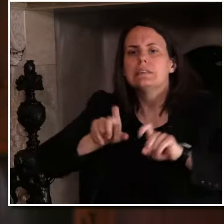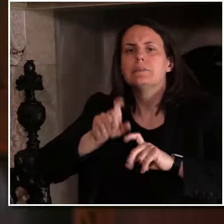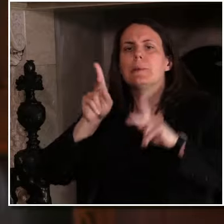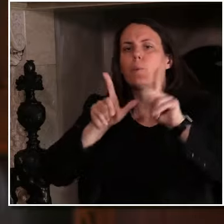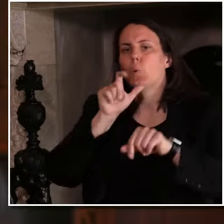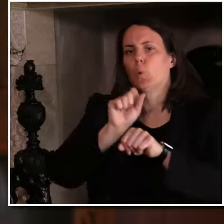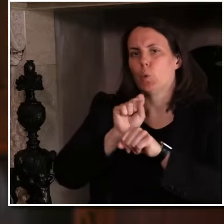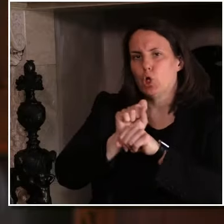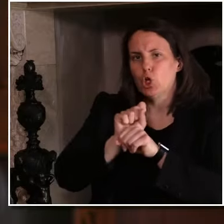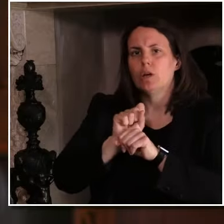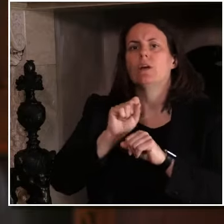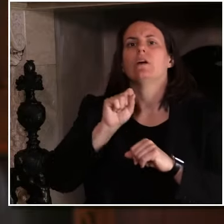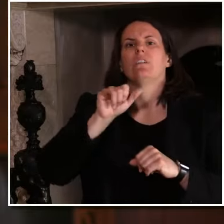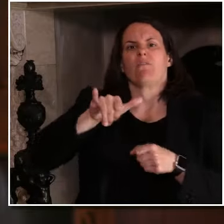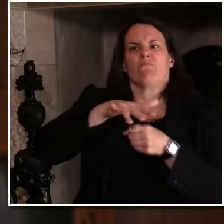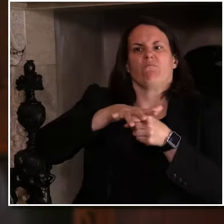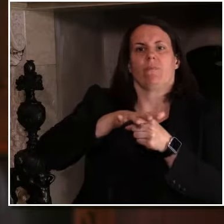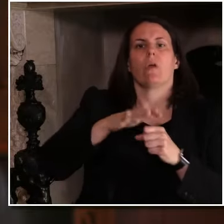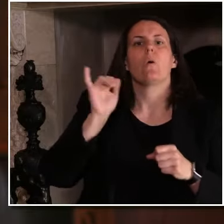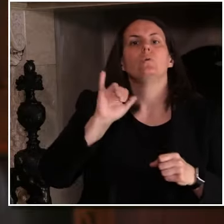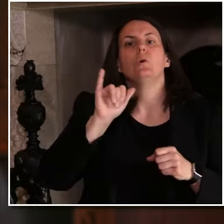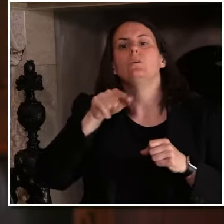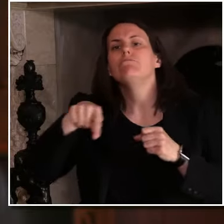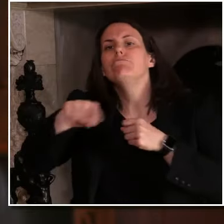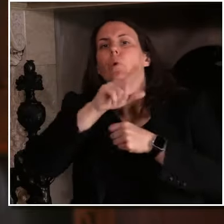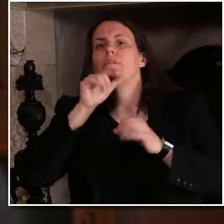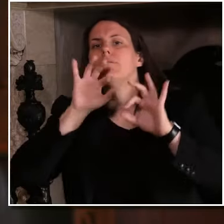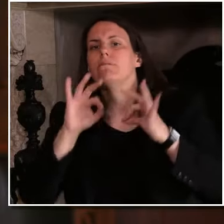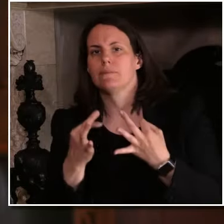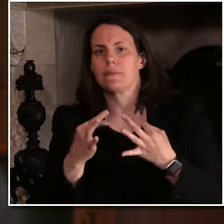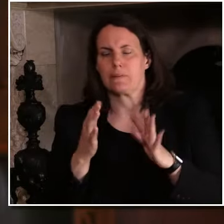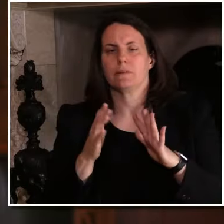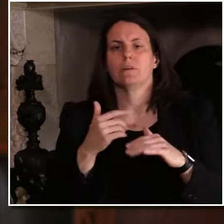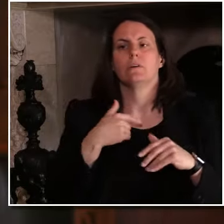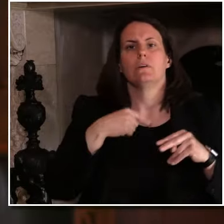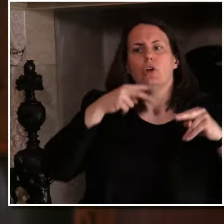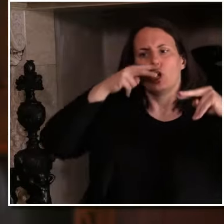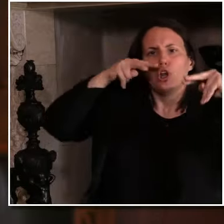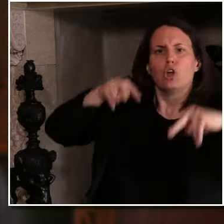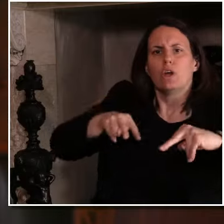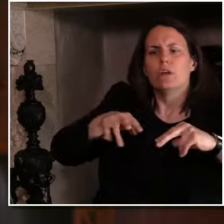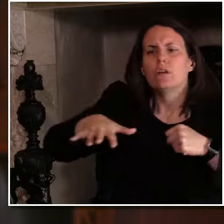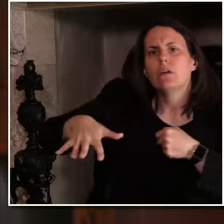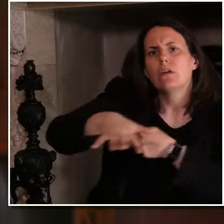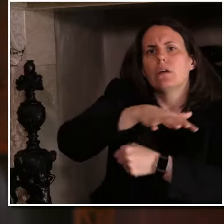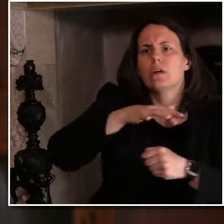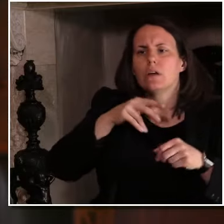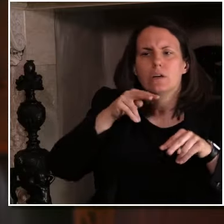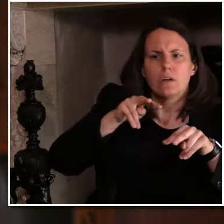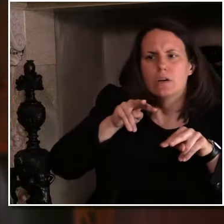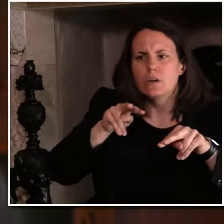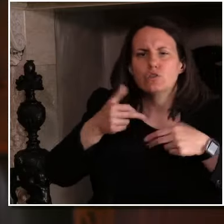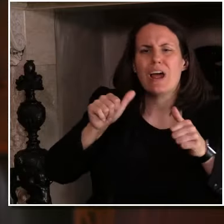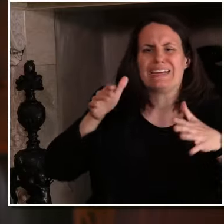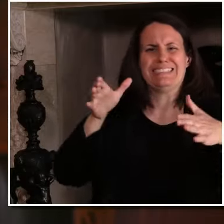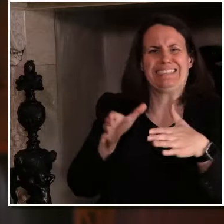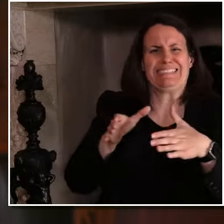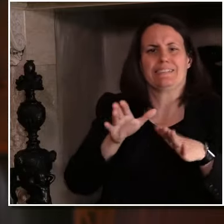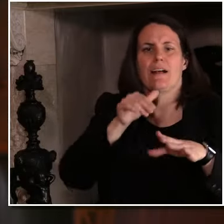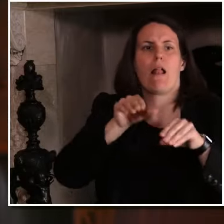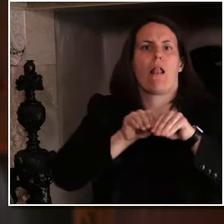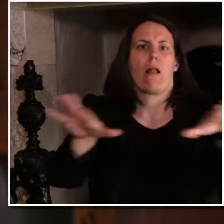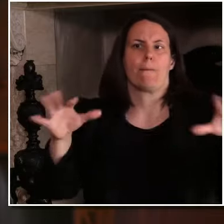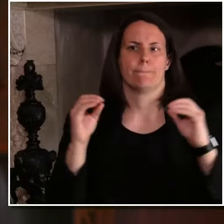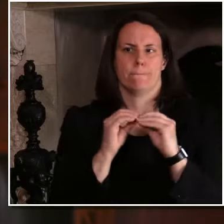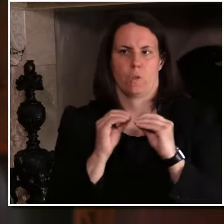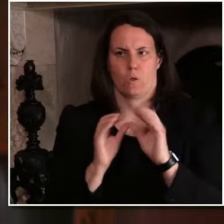try to get a sense of the size of that outbreak. So again, you can take that information and do the contact tracing that is